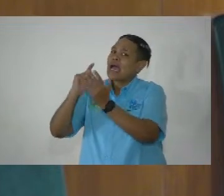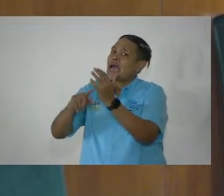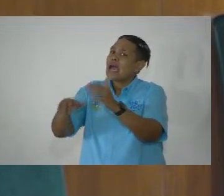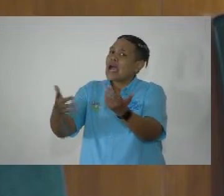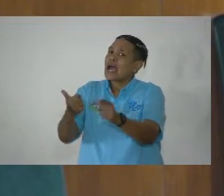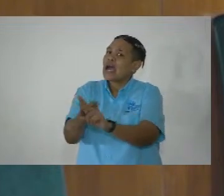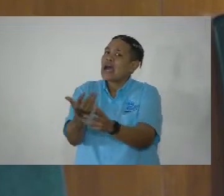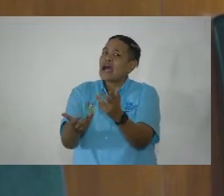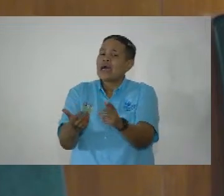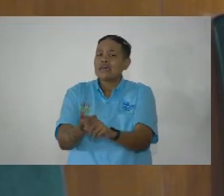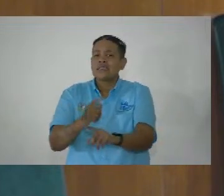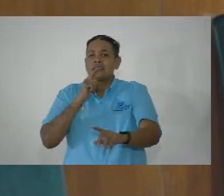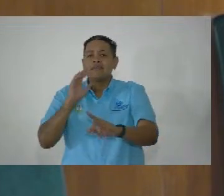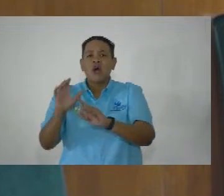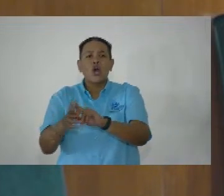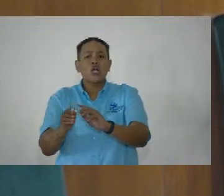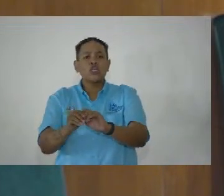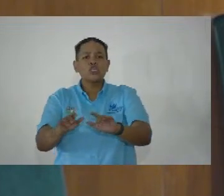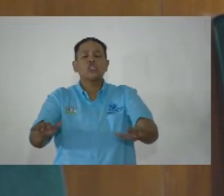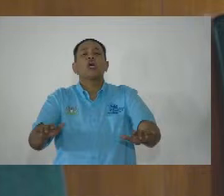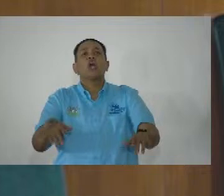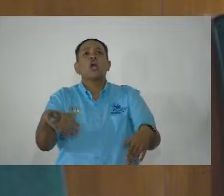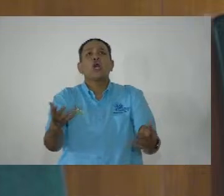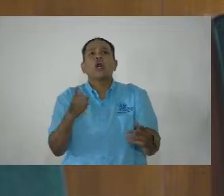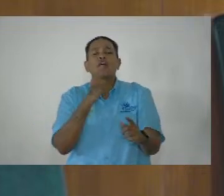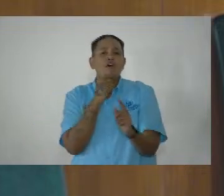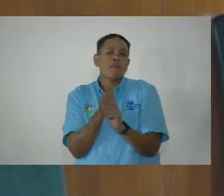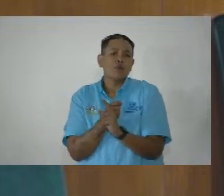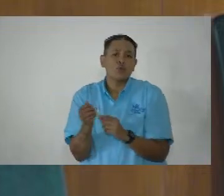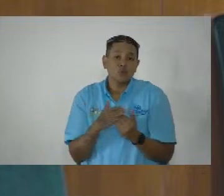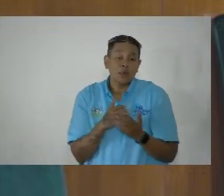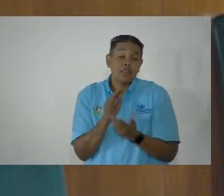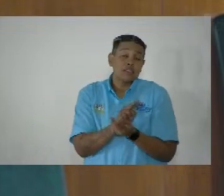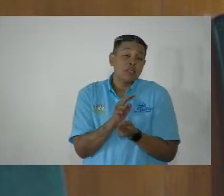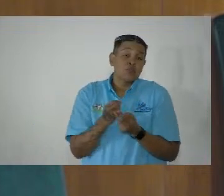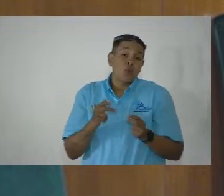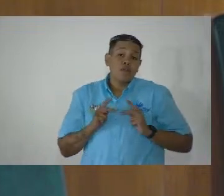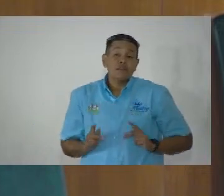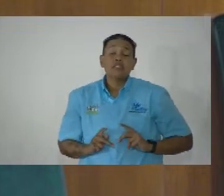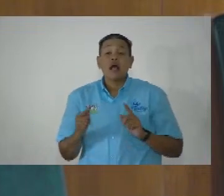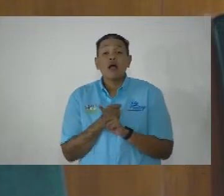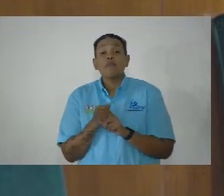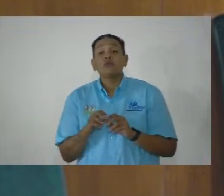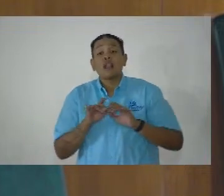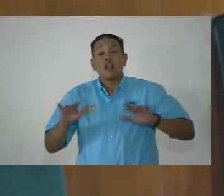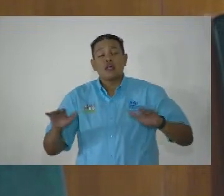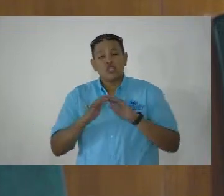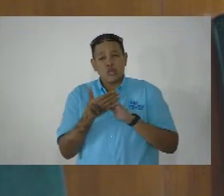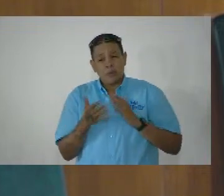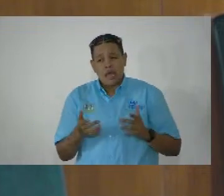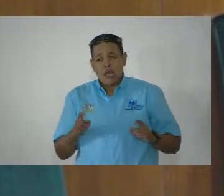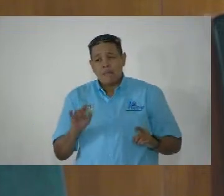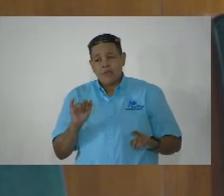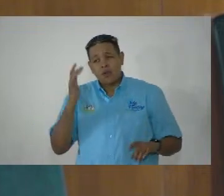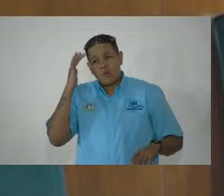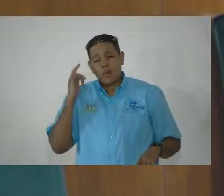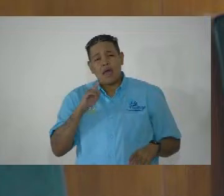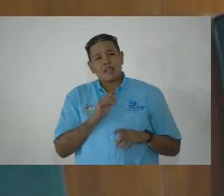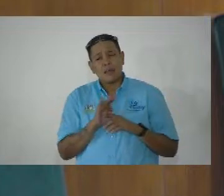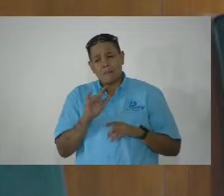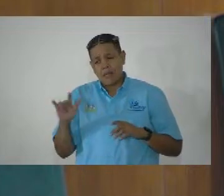is maybe a culture of abuse, whether sexual or physical abuse, in our country. This is why the bill is